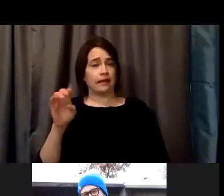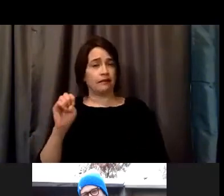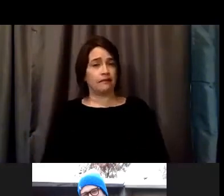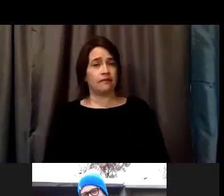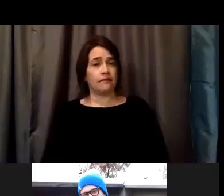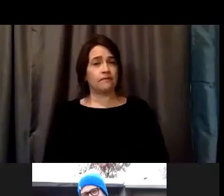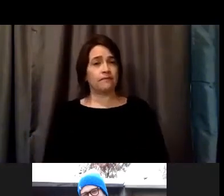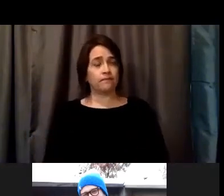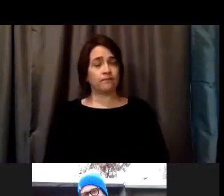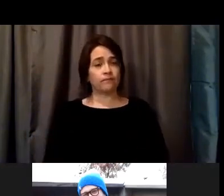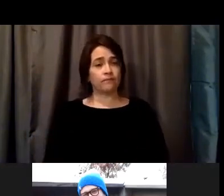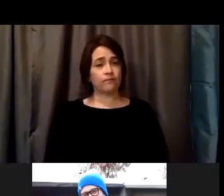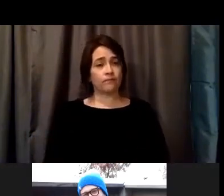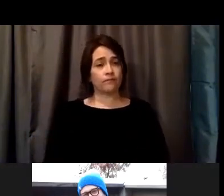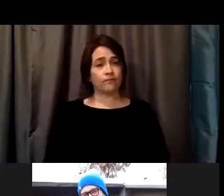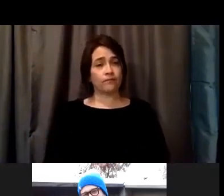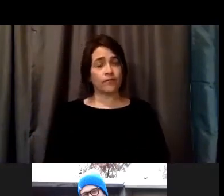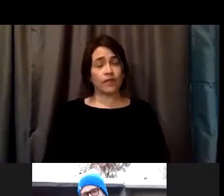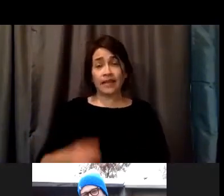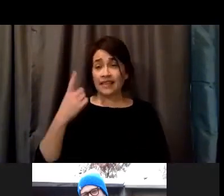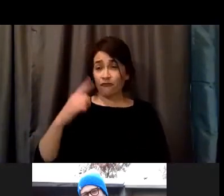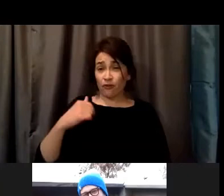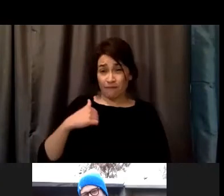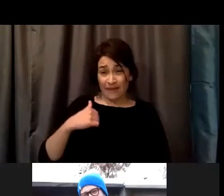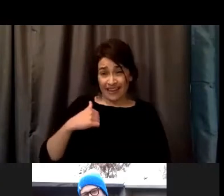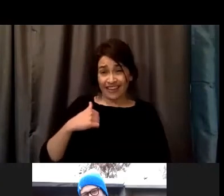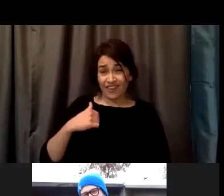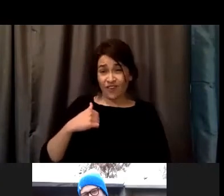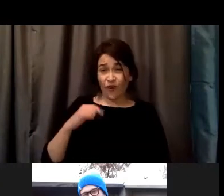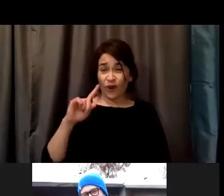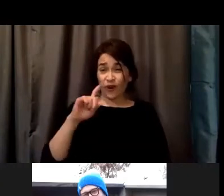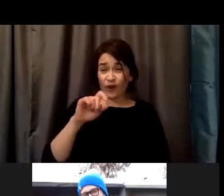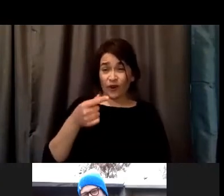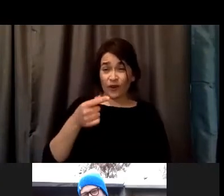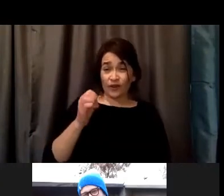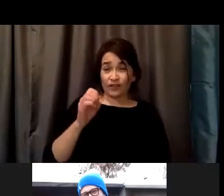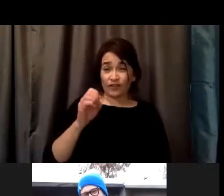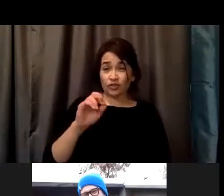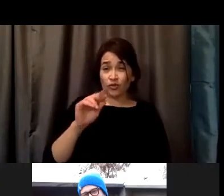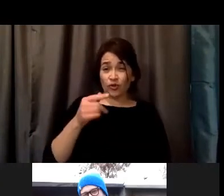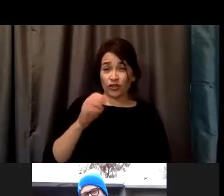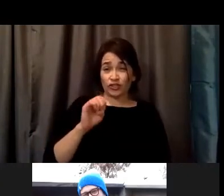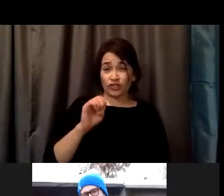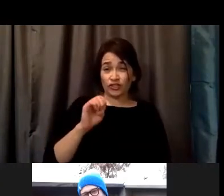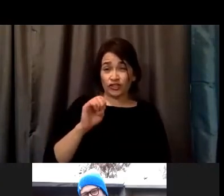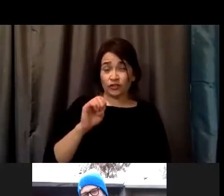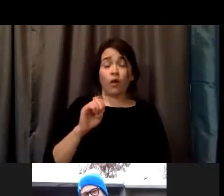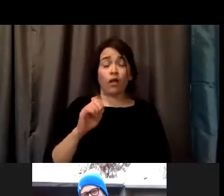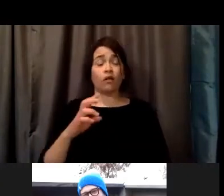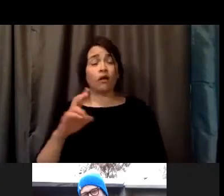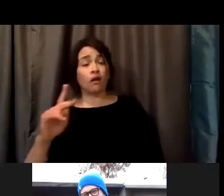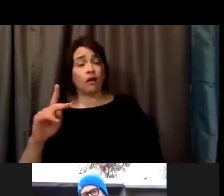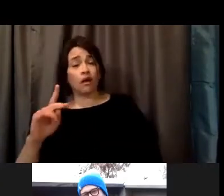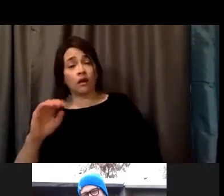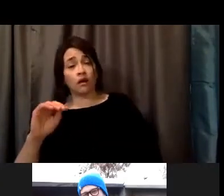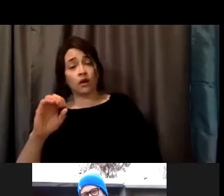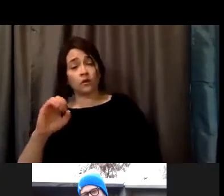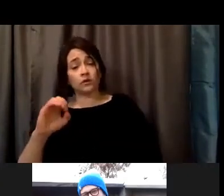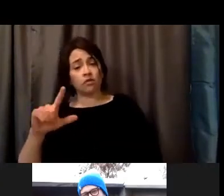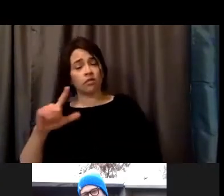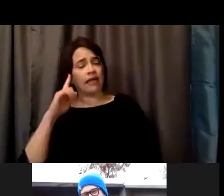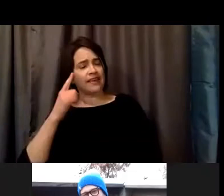Is that to George or to me? Well, I think either one, but I think, Kosol, I think you probably have a better